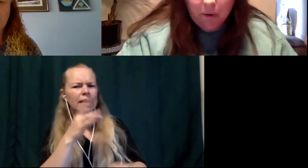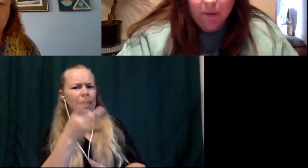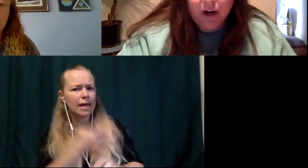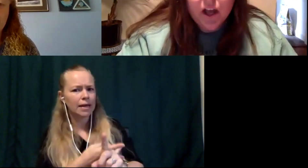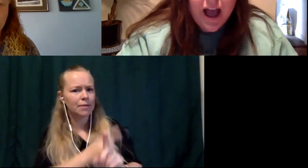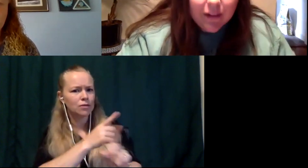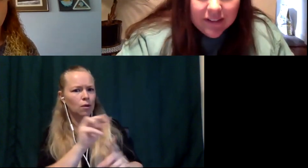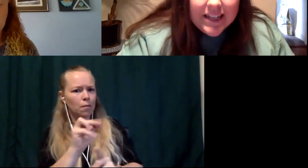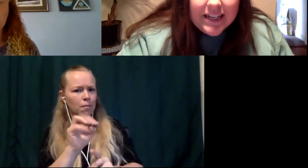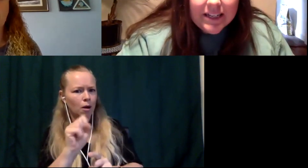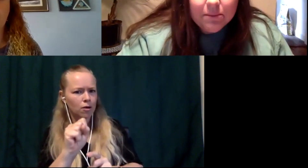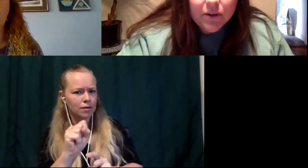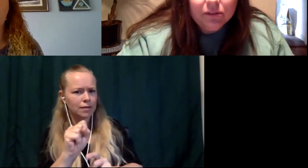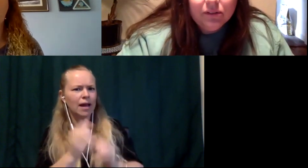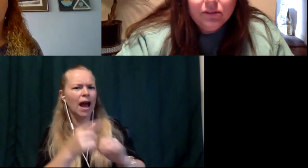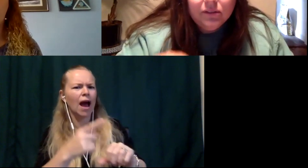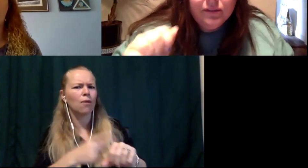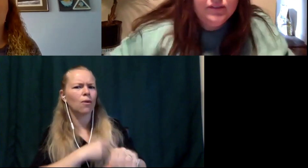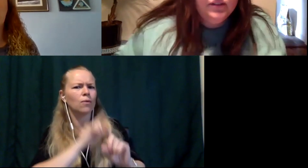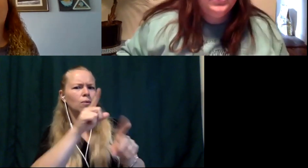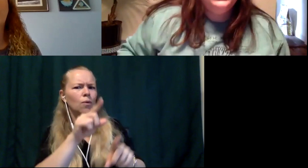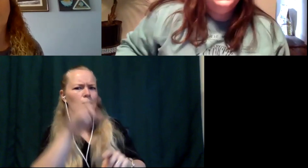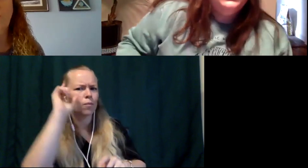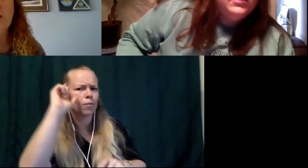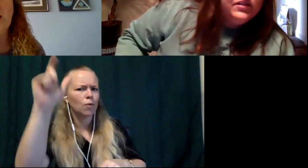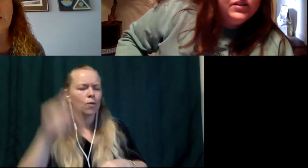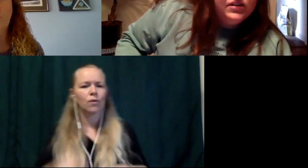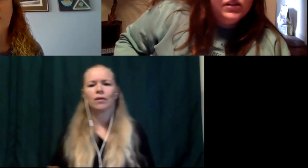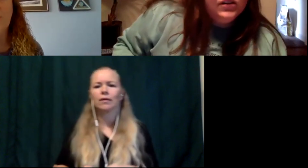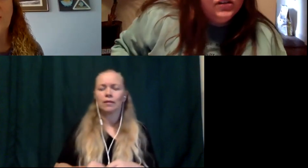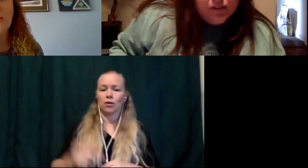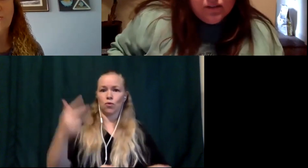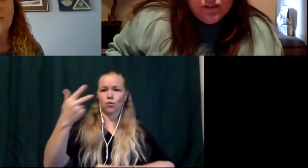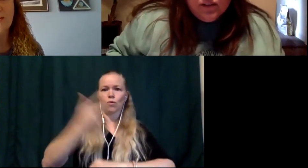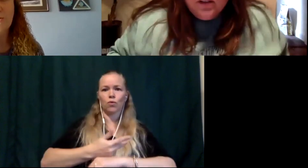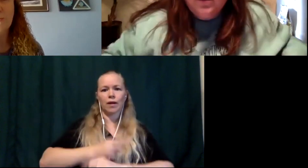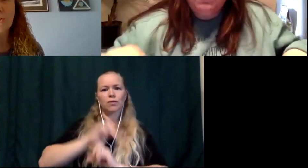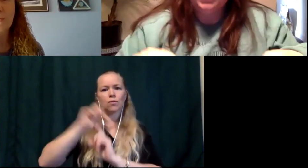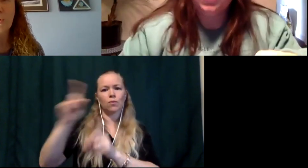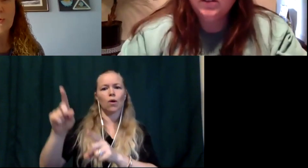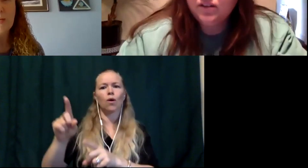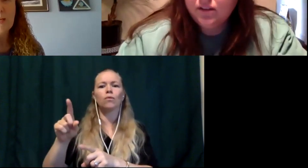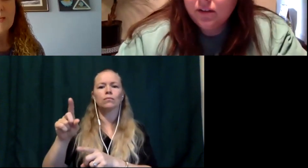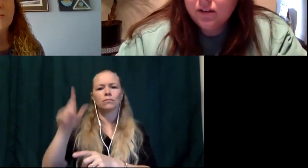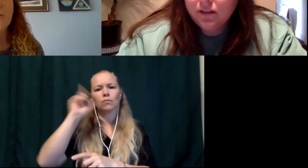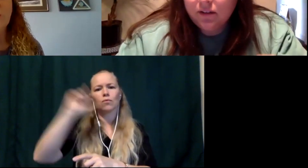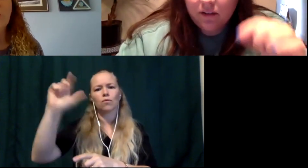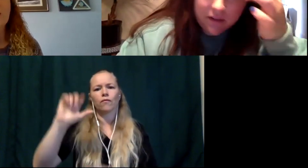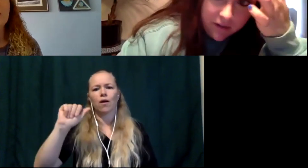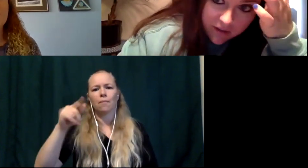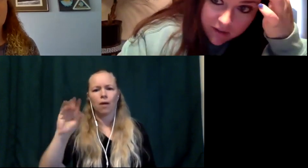Mars, ballpark. How long did it take to get to the moon? It took 3 days for the Apollo astronauts to reach the moon.